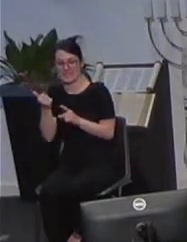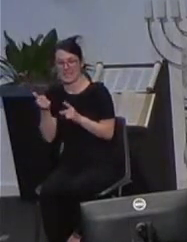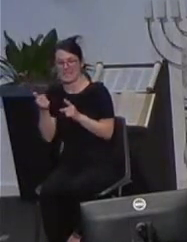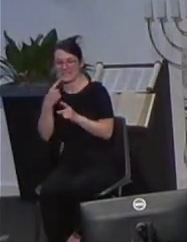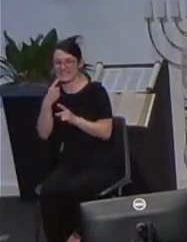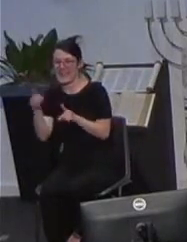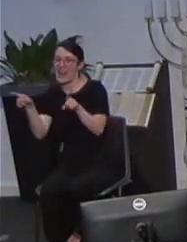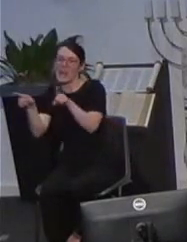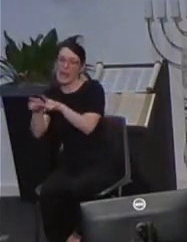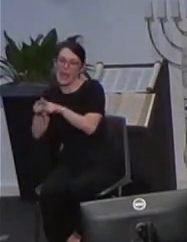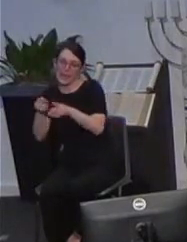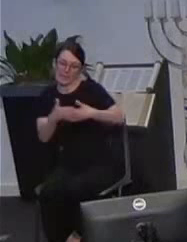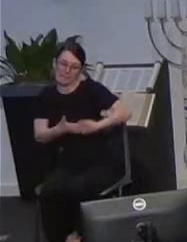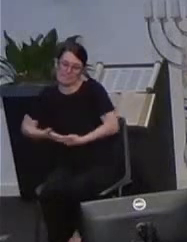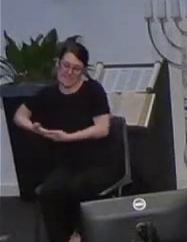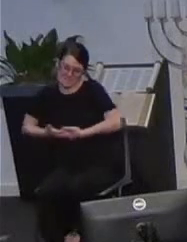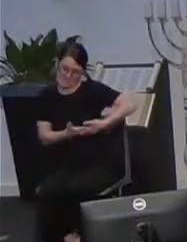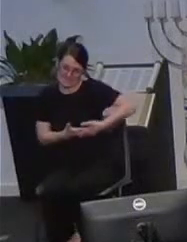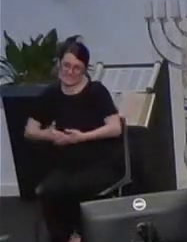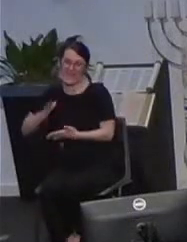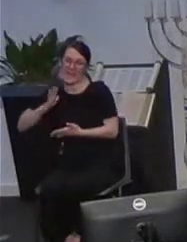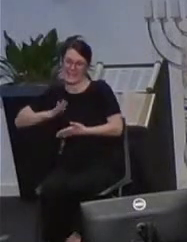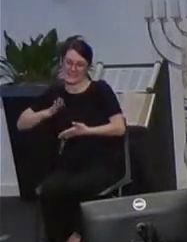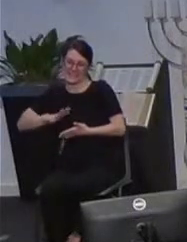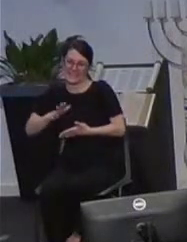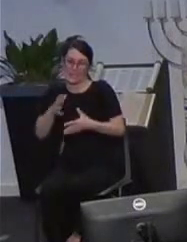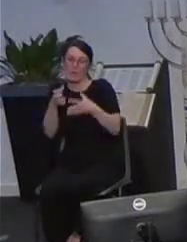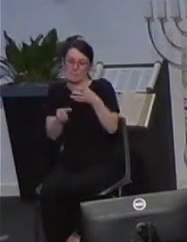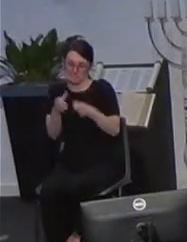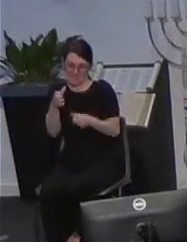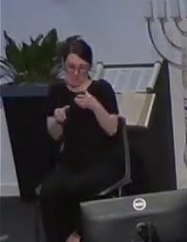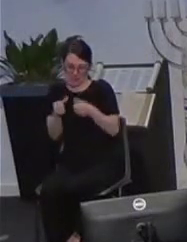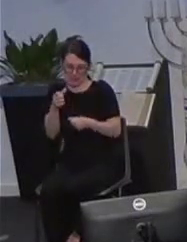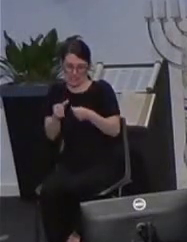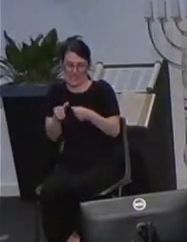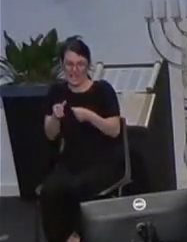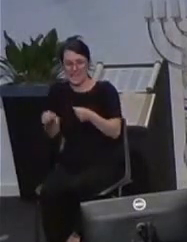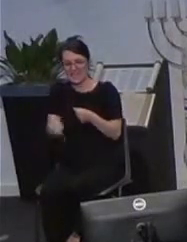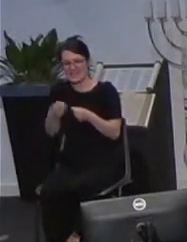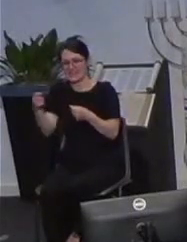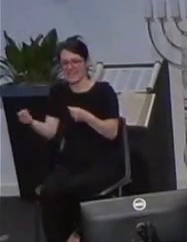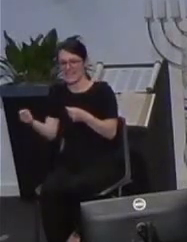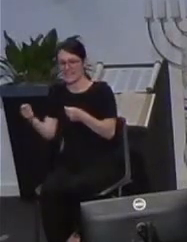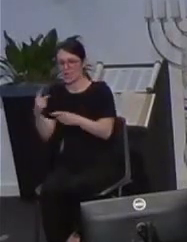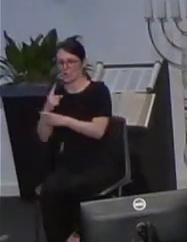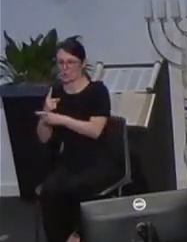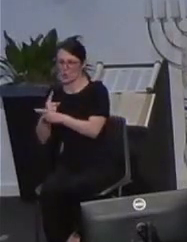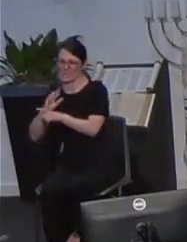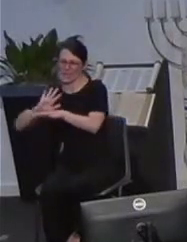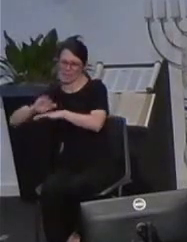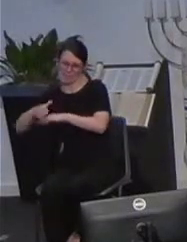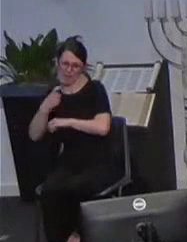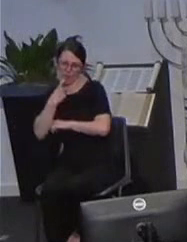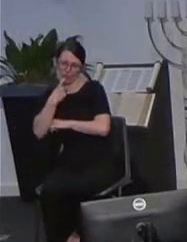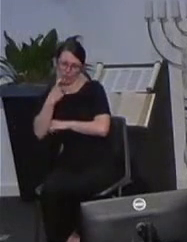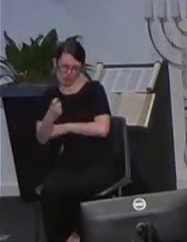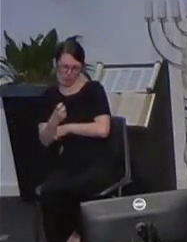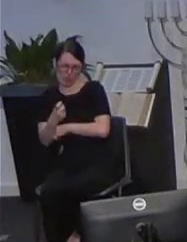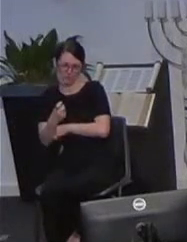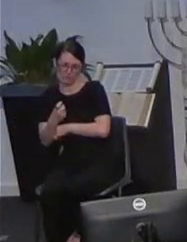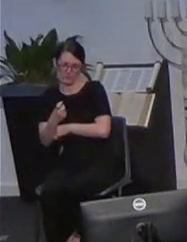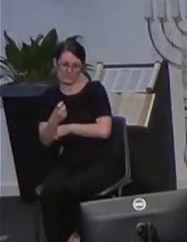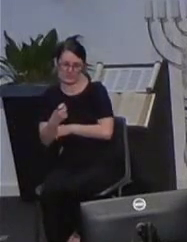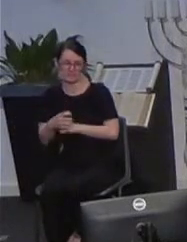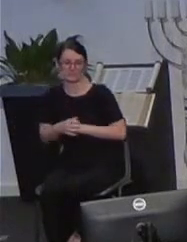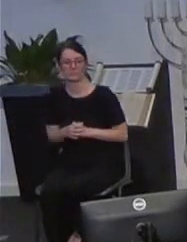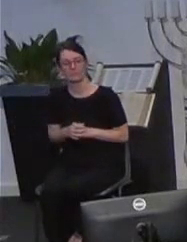of God's word. And then all of a sudden he makes this shift and starts talking about rocks. But it's not as big a turn